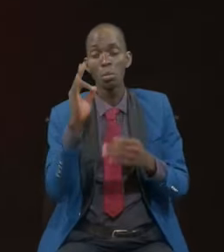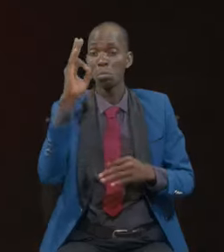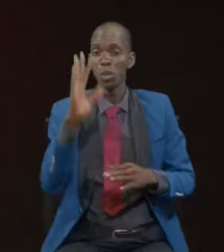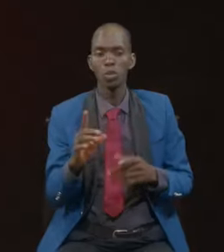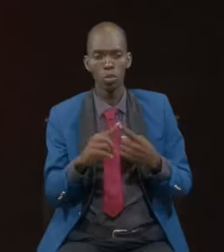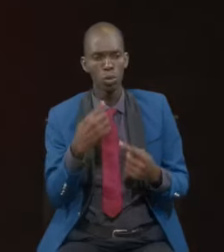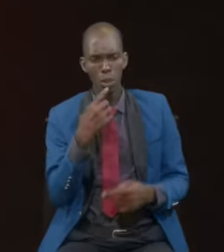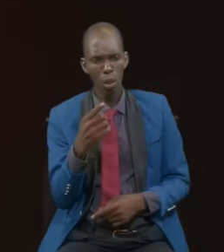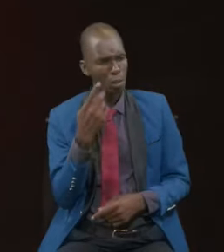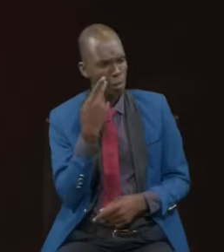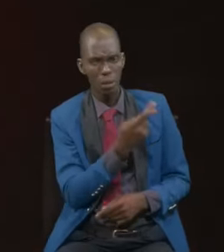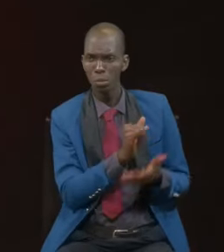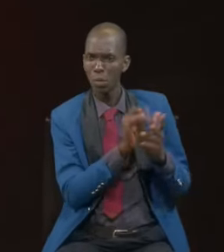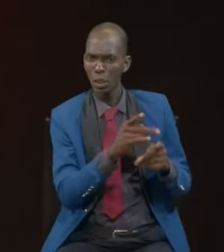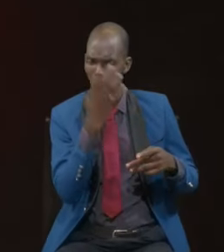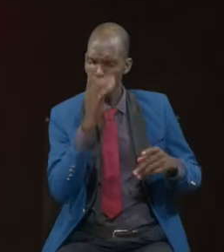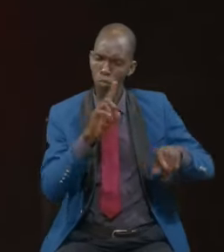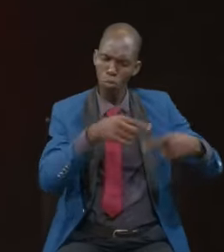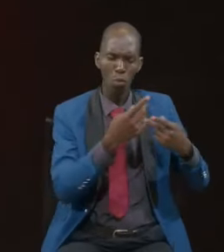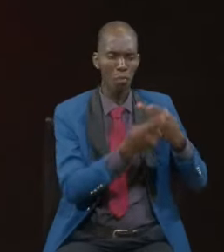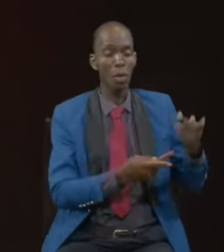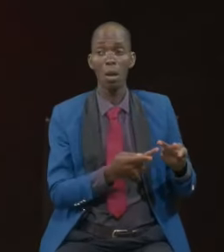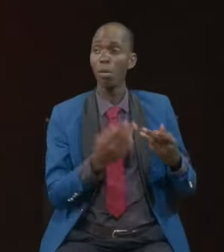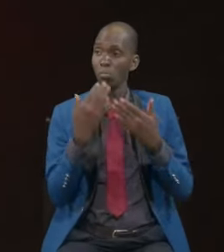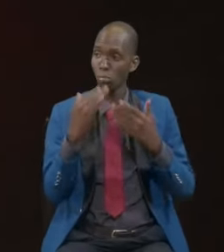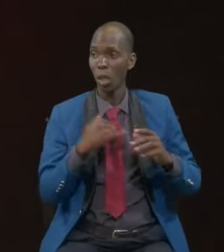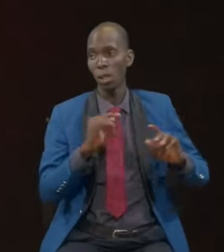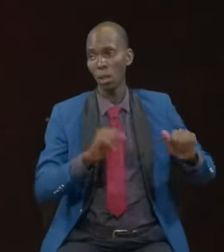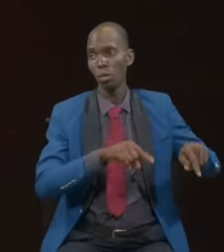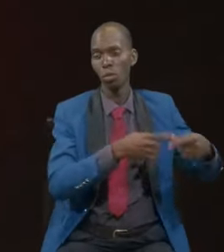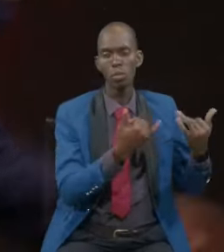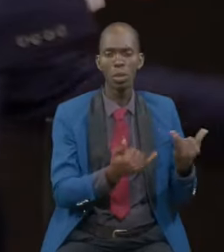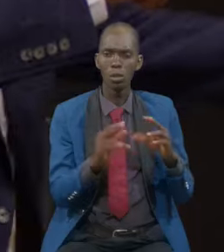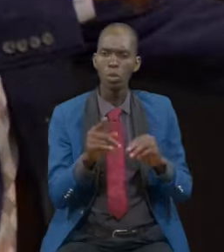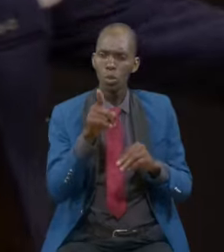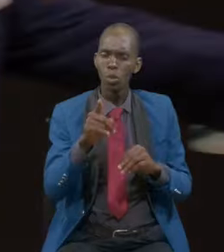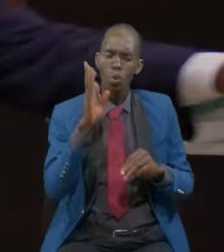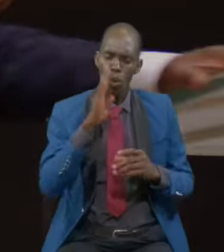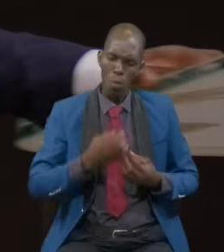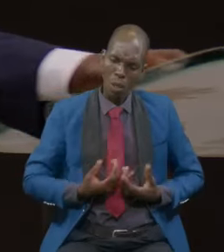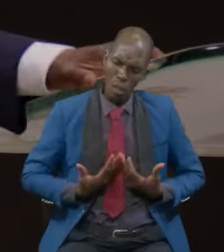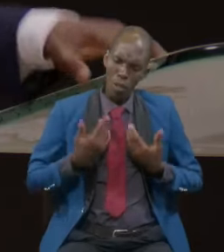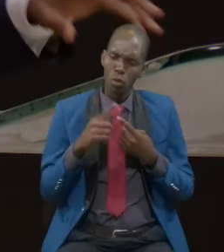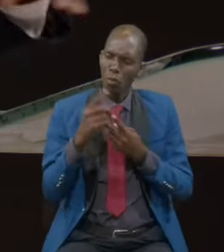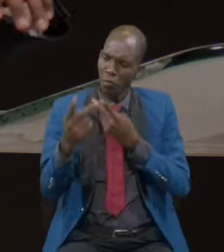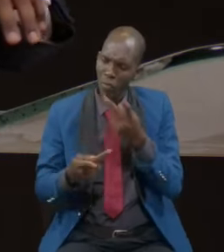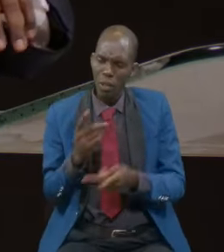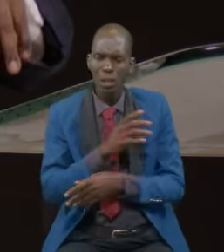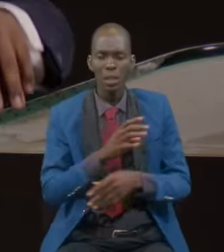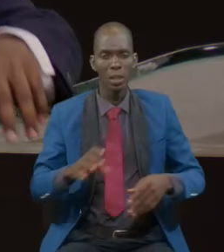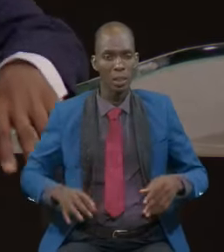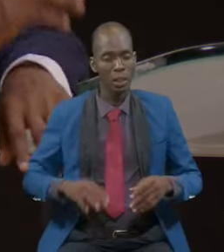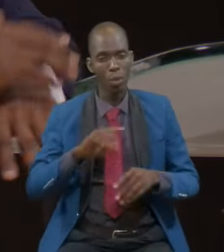will not wait. You'll be so eager, you'll go and visit him. And Jesus said, I